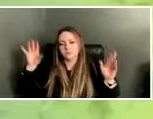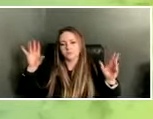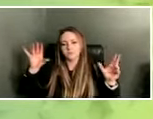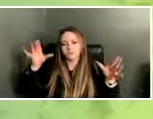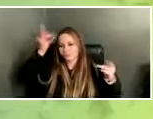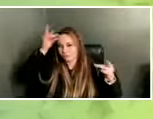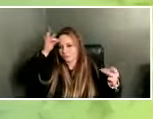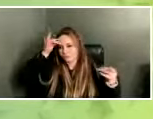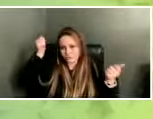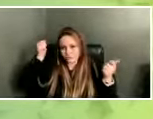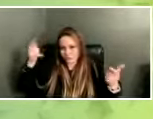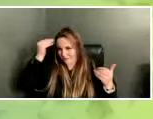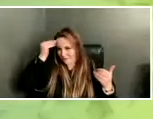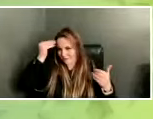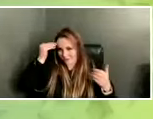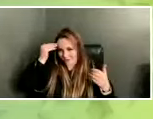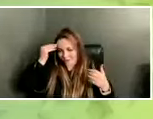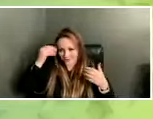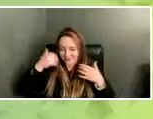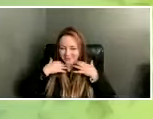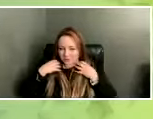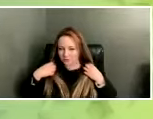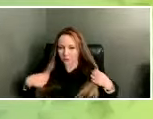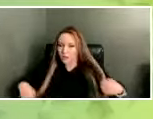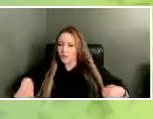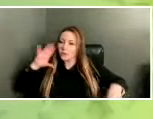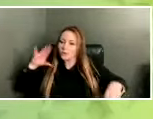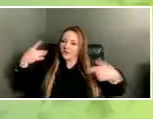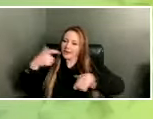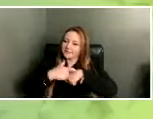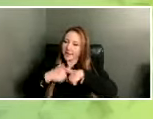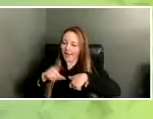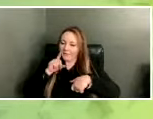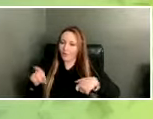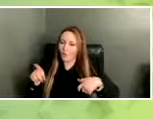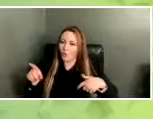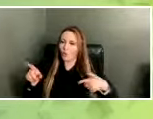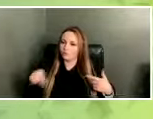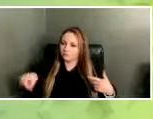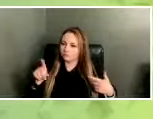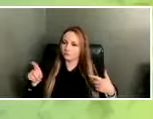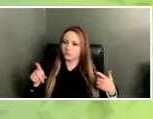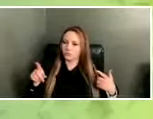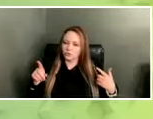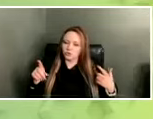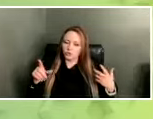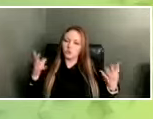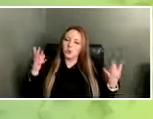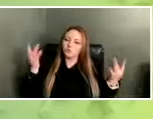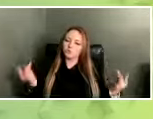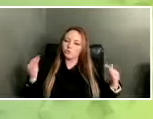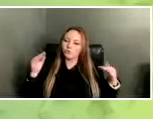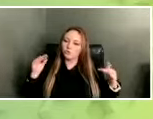of the knowledge that we have to learn by. So it just gives them a moment to kind of, as they've captured in or have been able